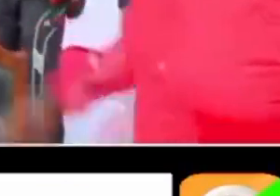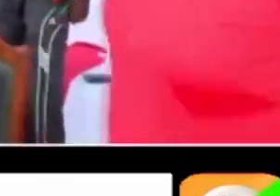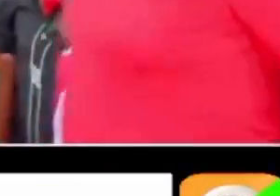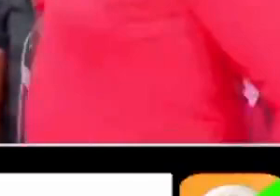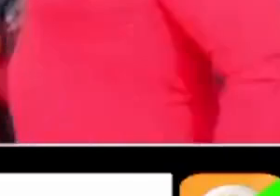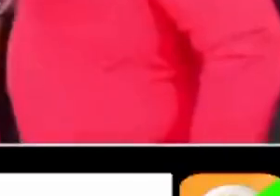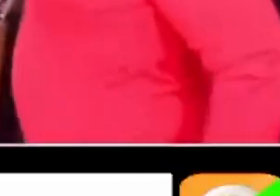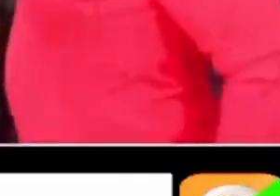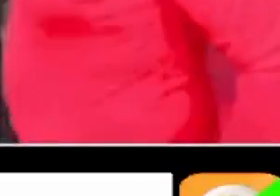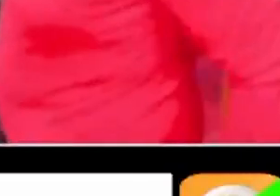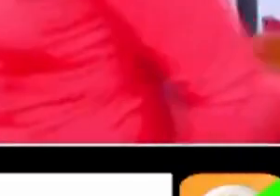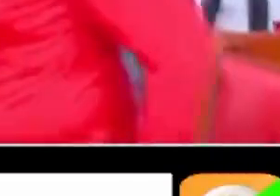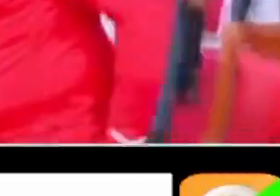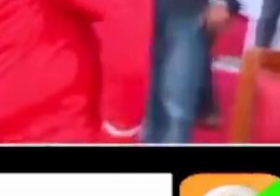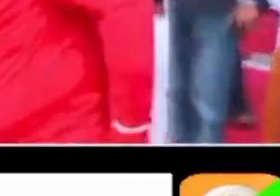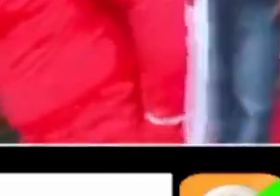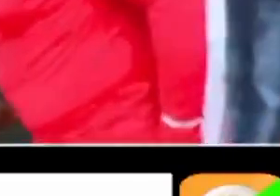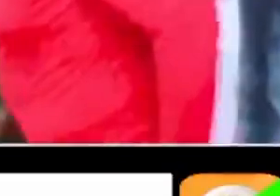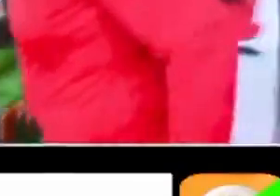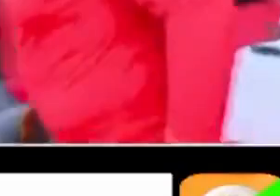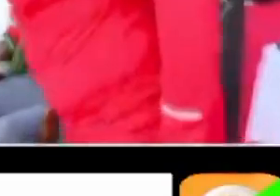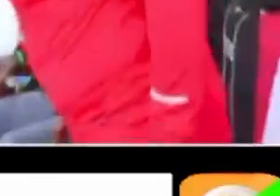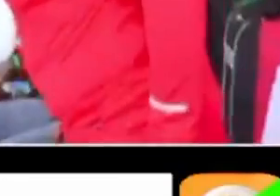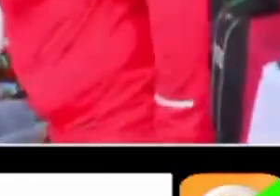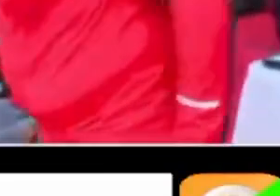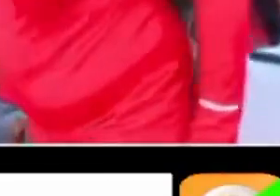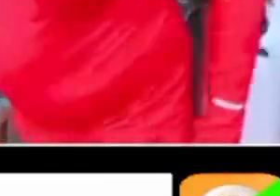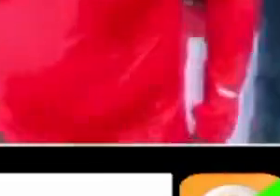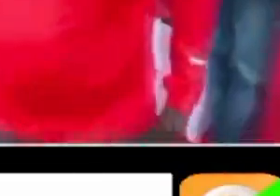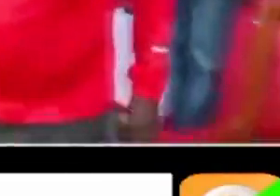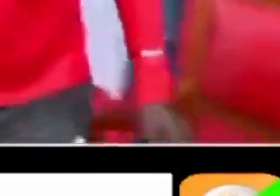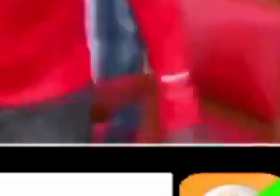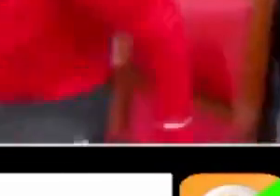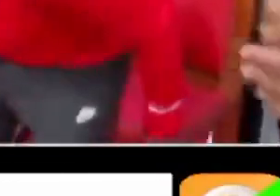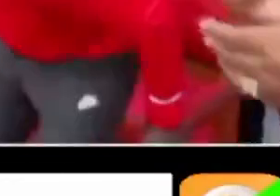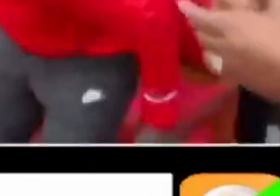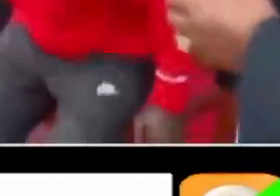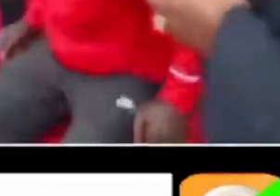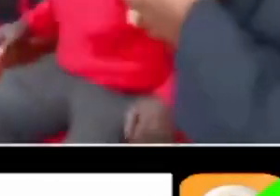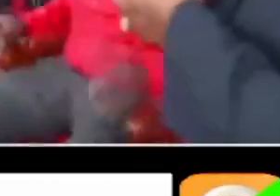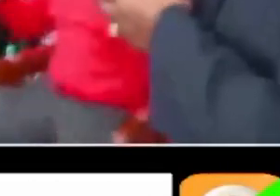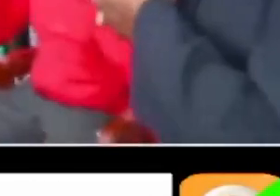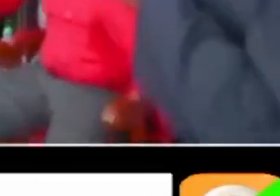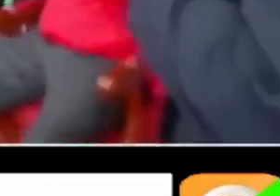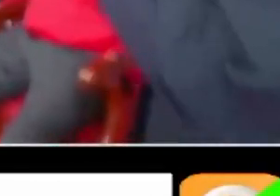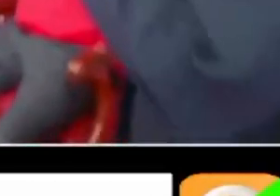them quarrel or refuse to talk to each other. Yet their supporters are fierce combatants,